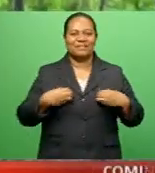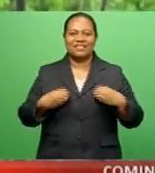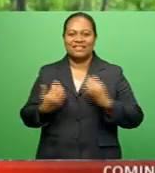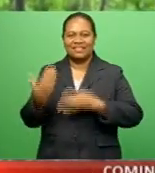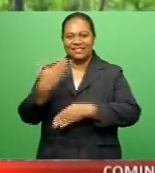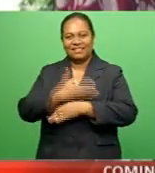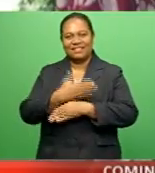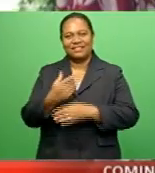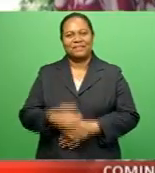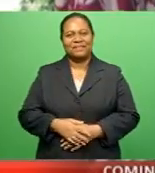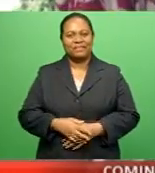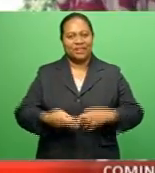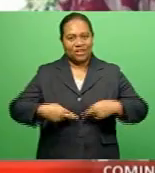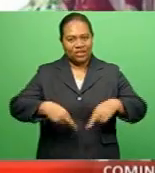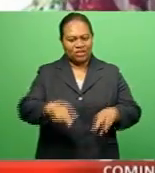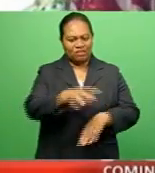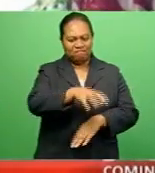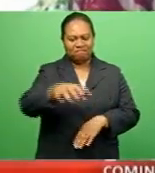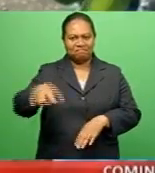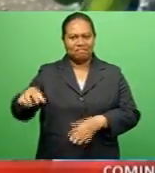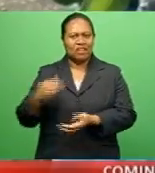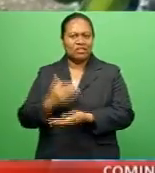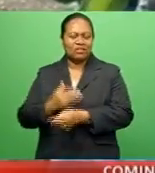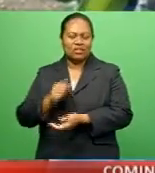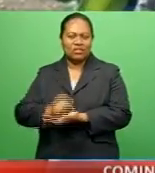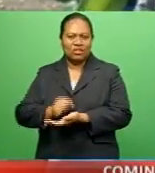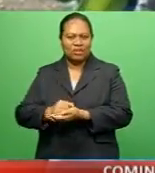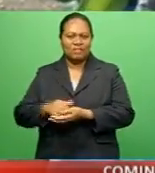Tonight, roadside stall to help farmers.